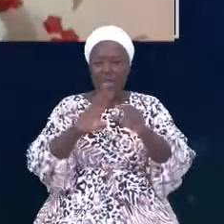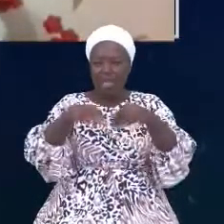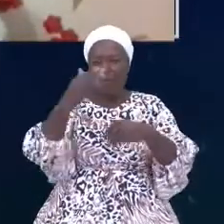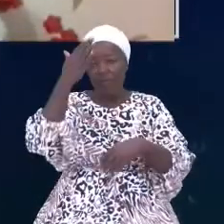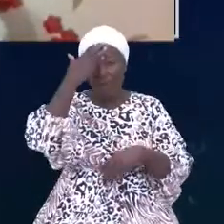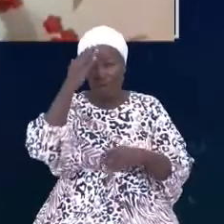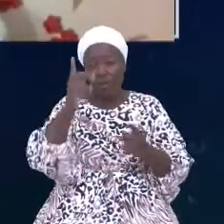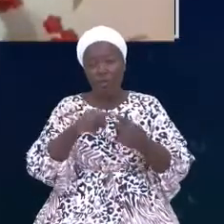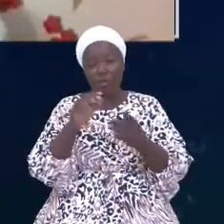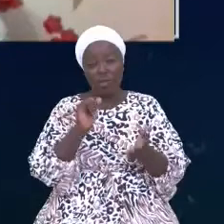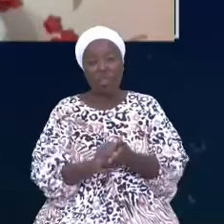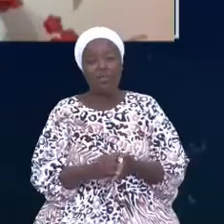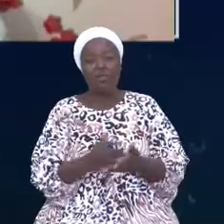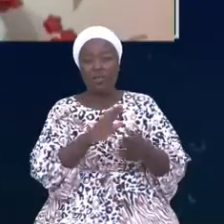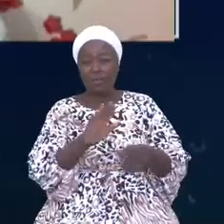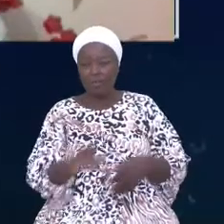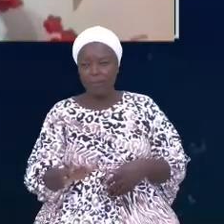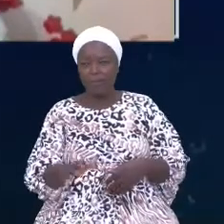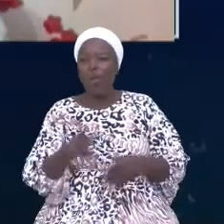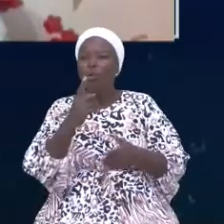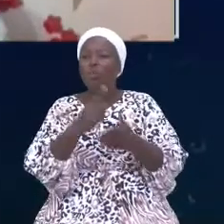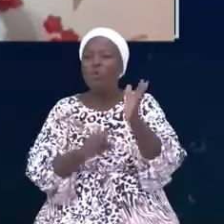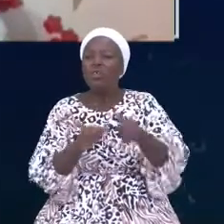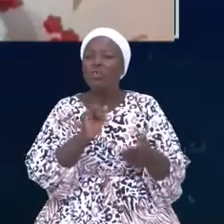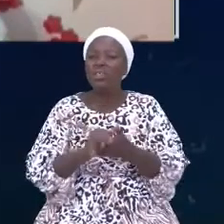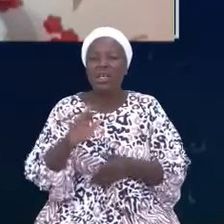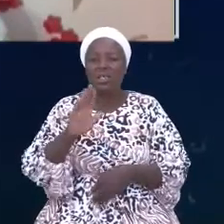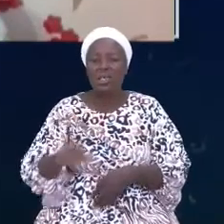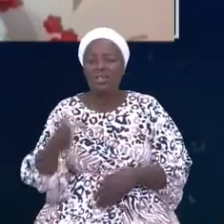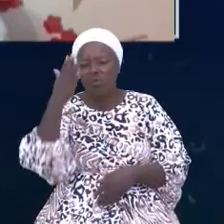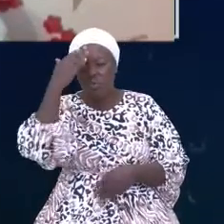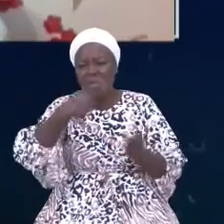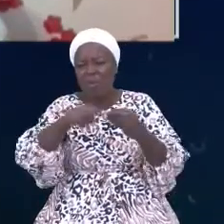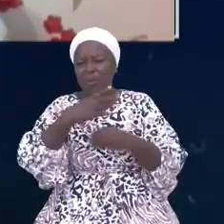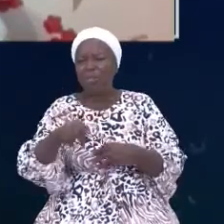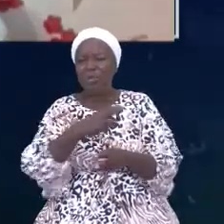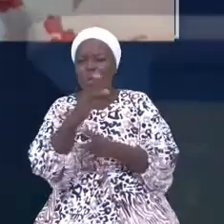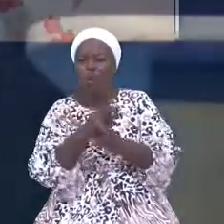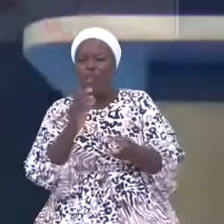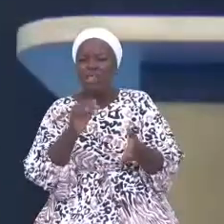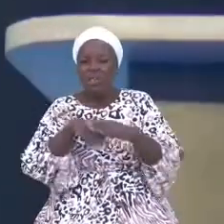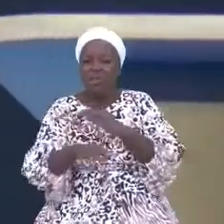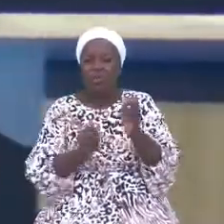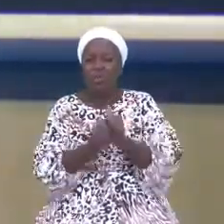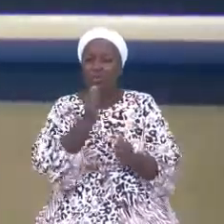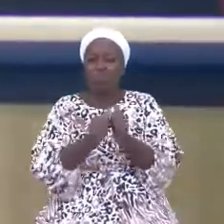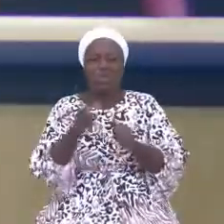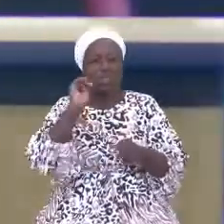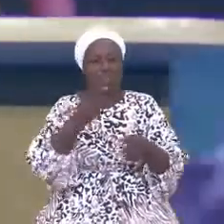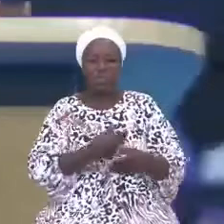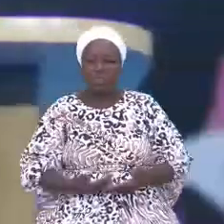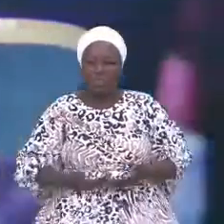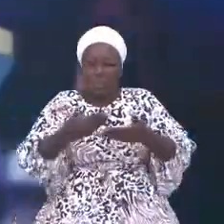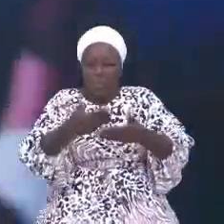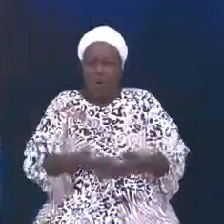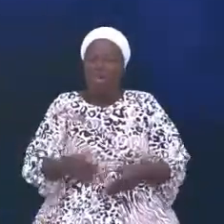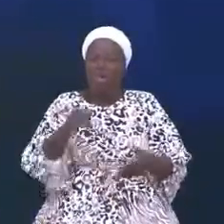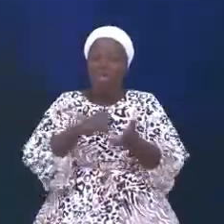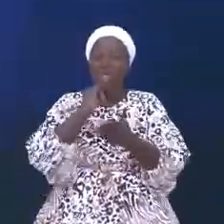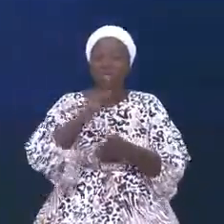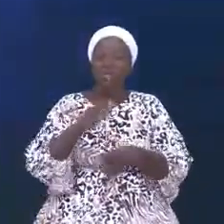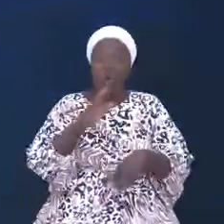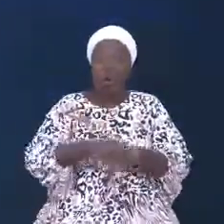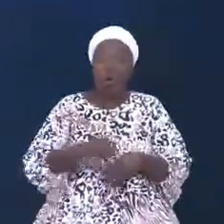child. What does that child know about the world into which he is born? It is the